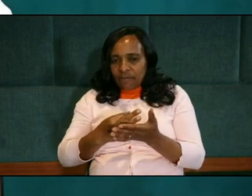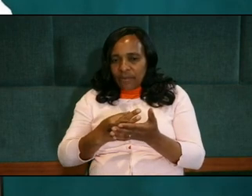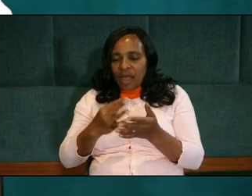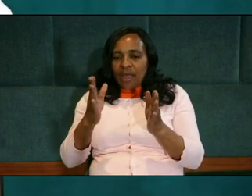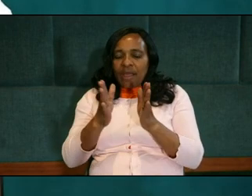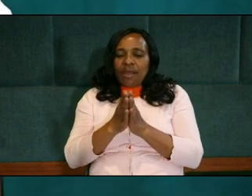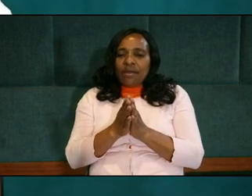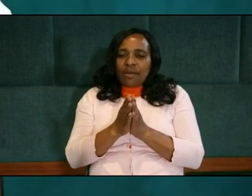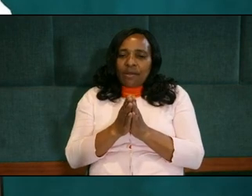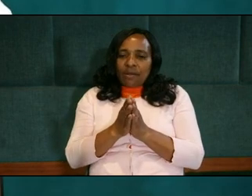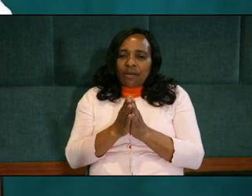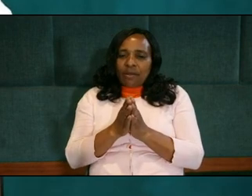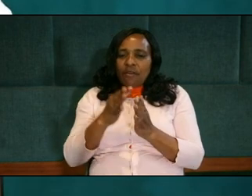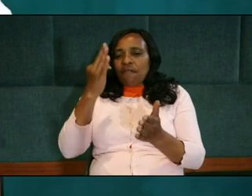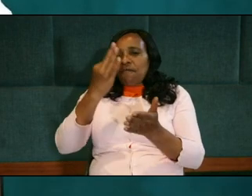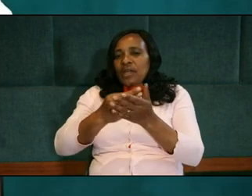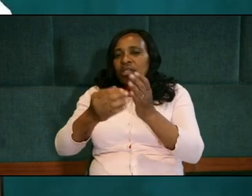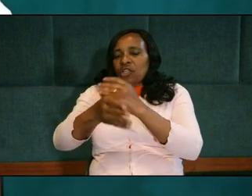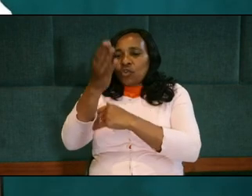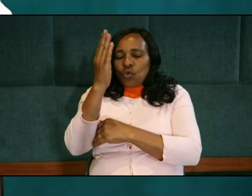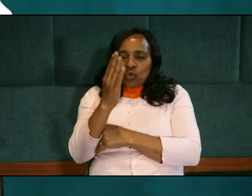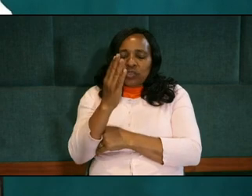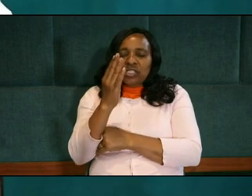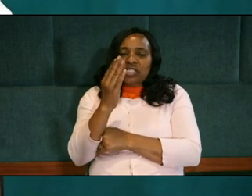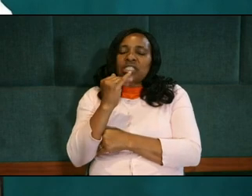And faith in God